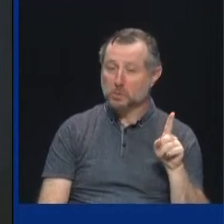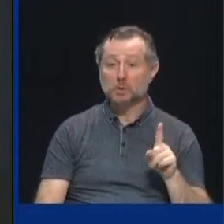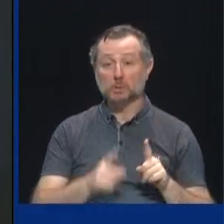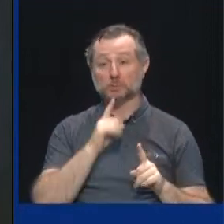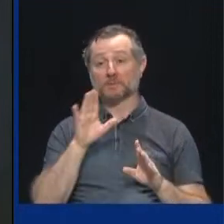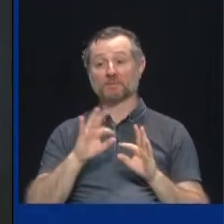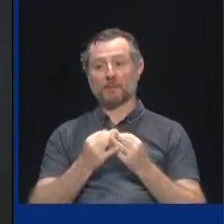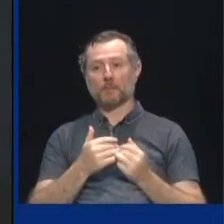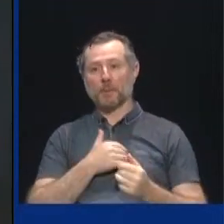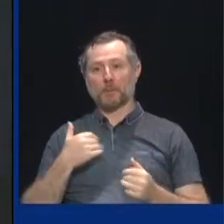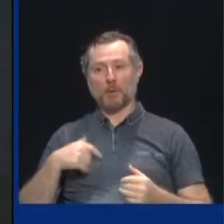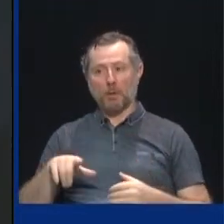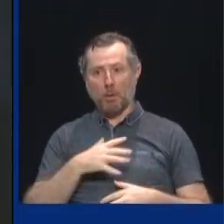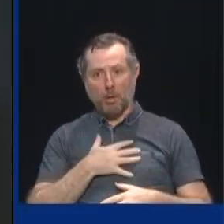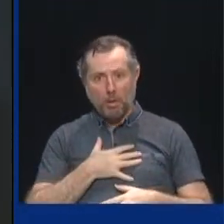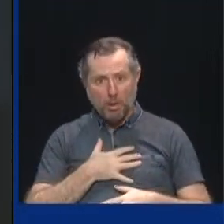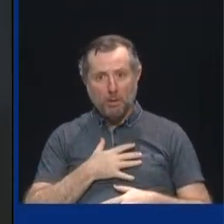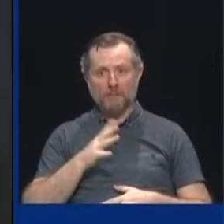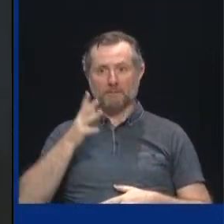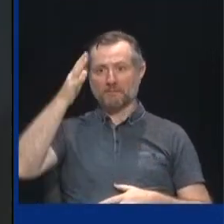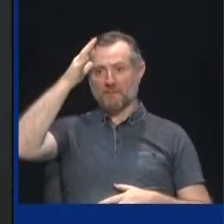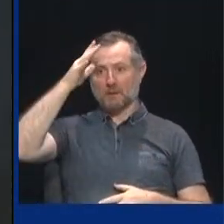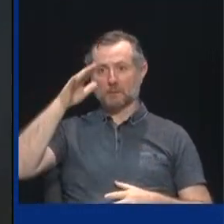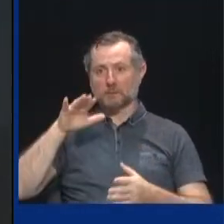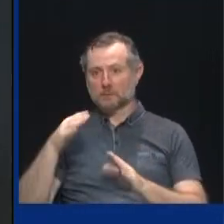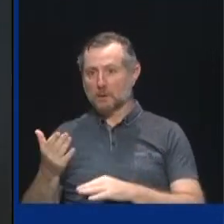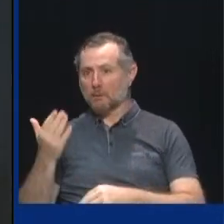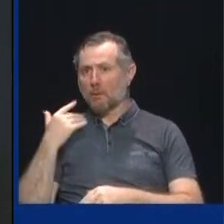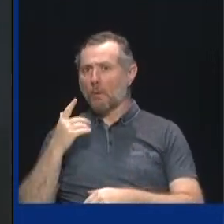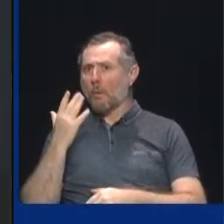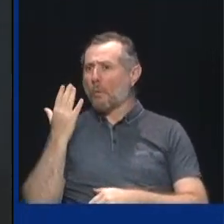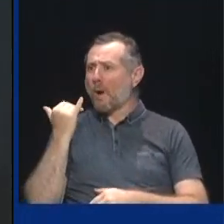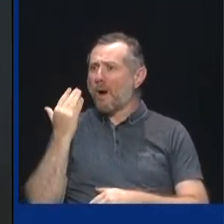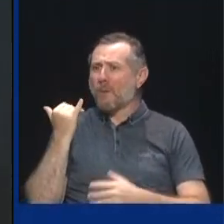lost my father. You say to yourself, why,